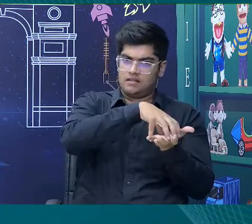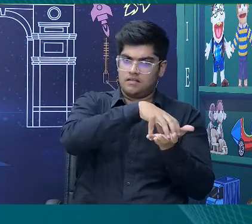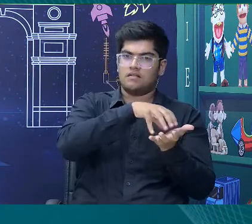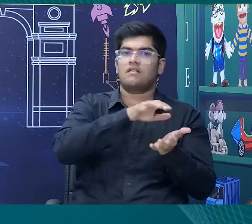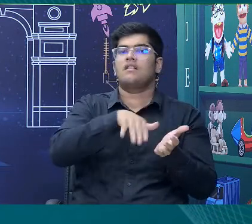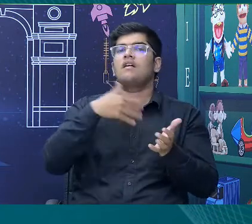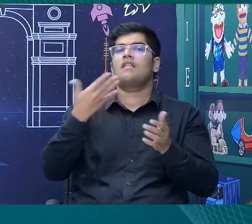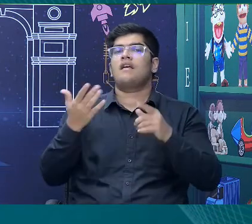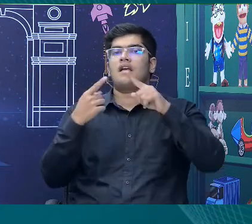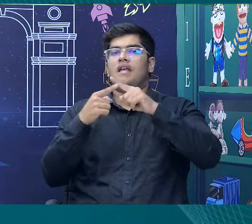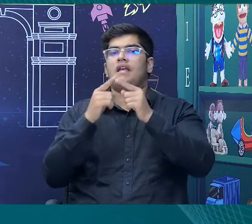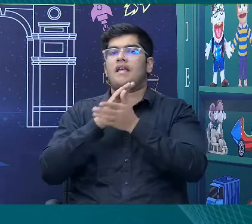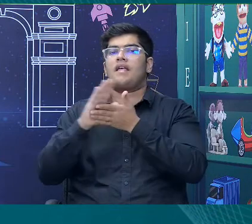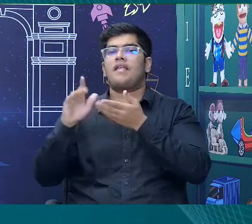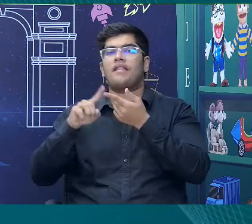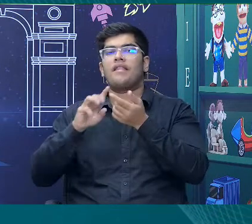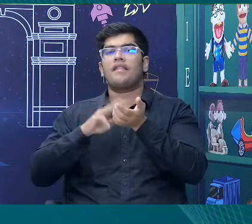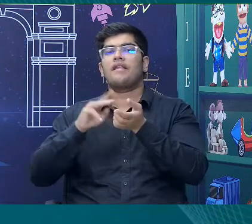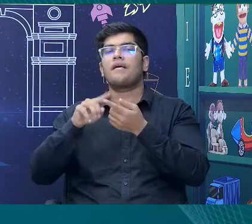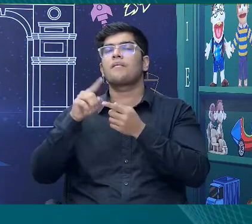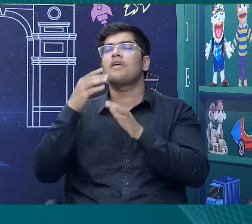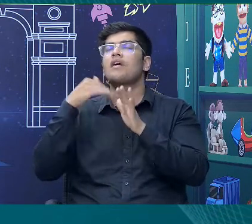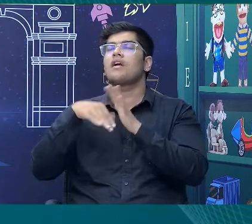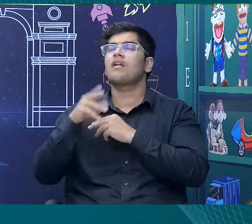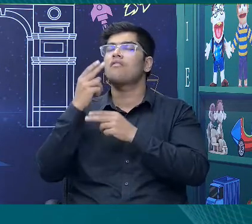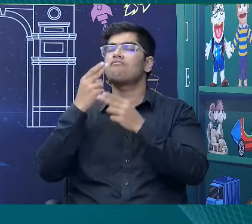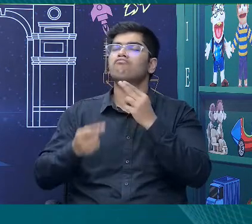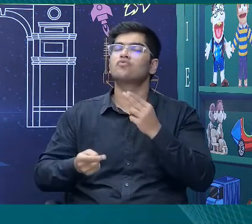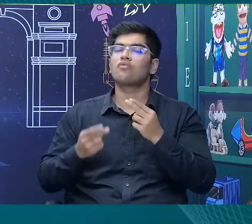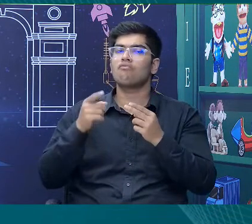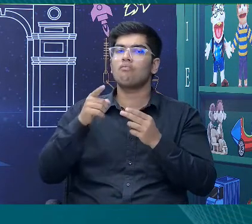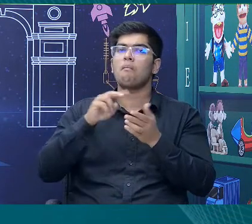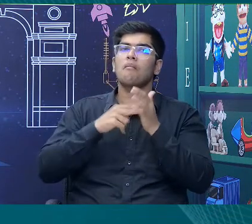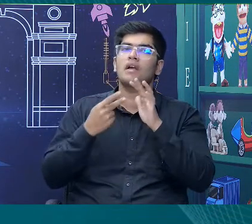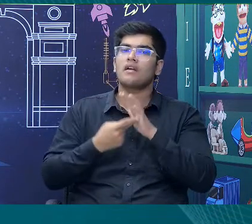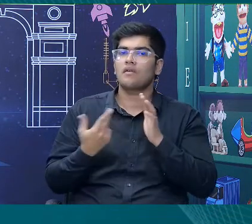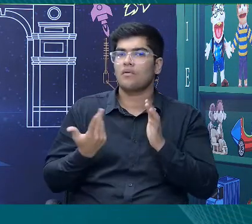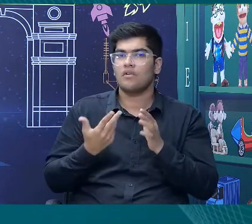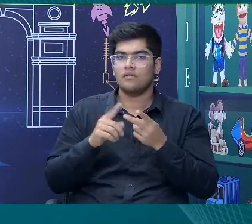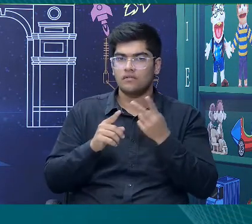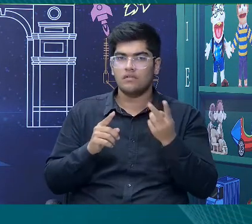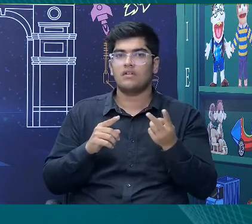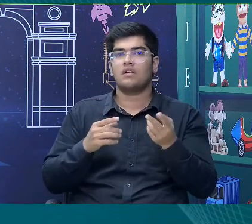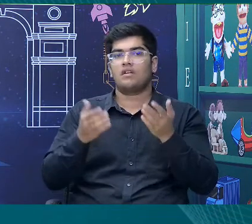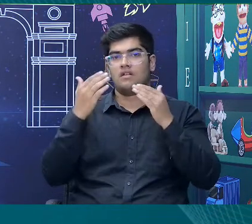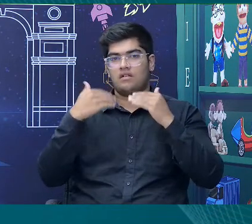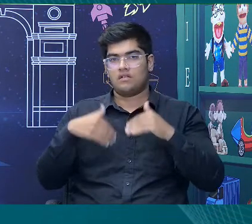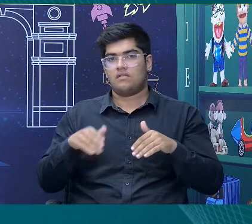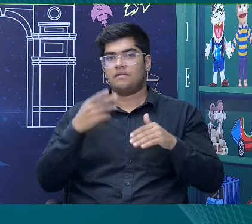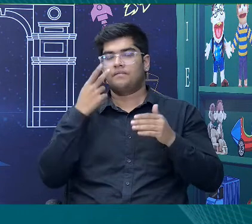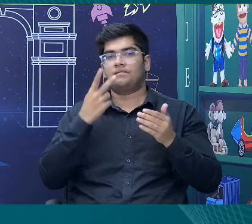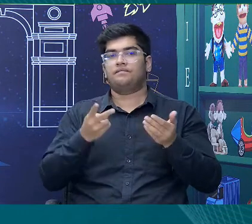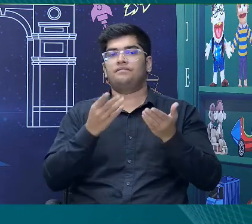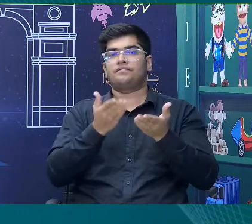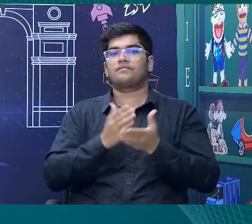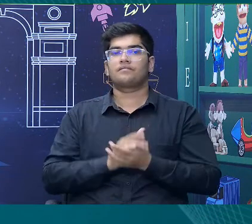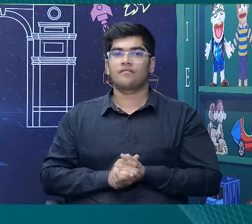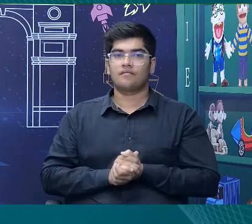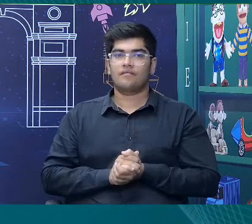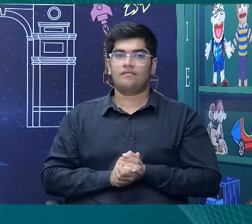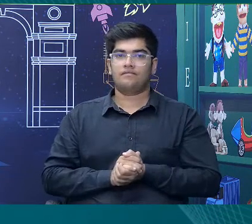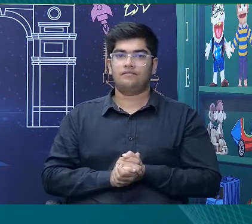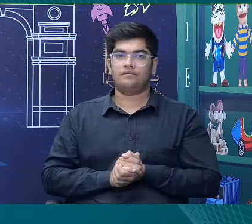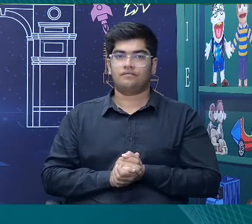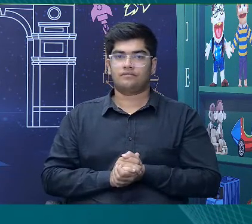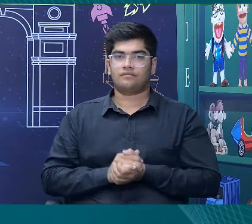plot. Yes. So the plot of the story is that before this plot, I would like to show this picture